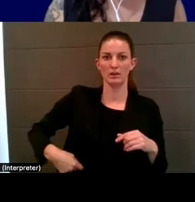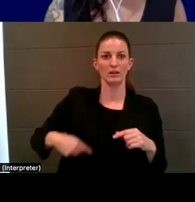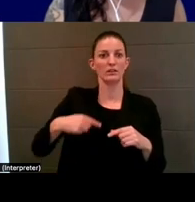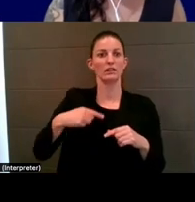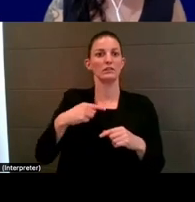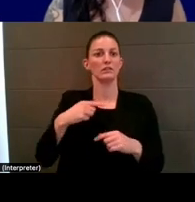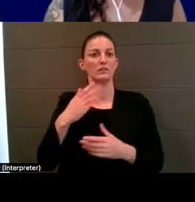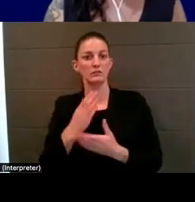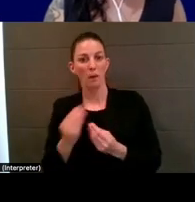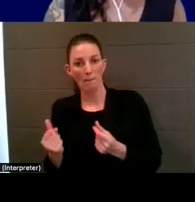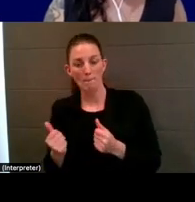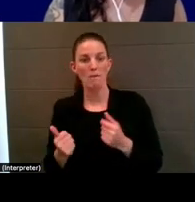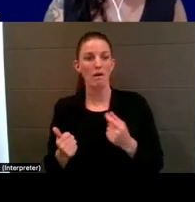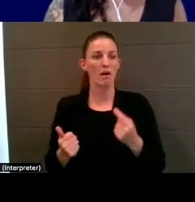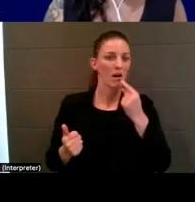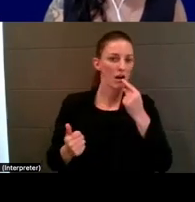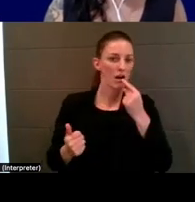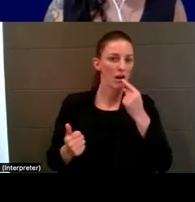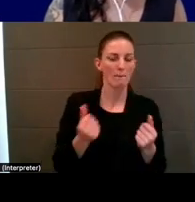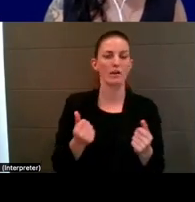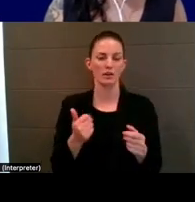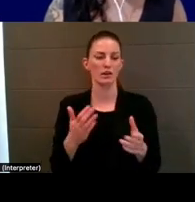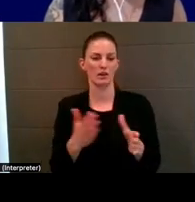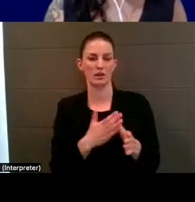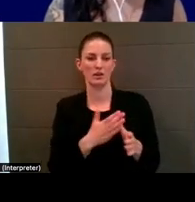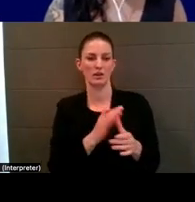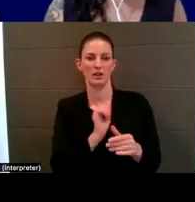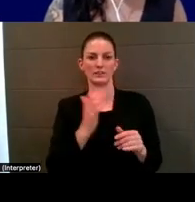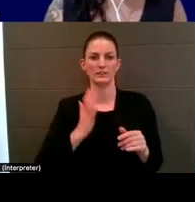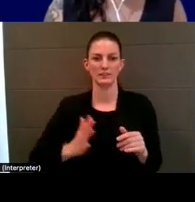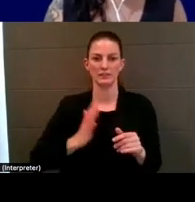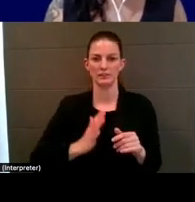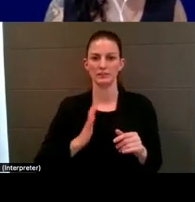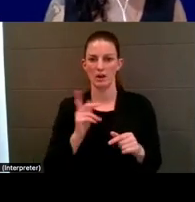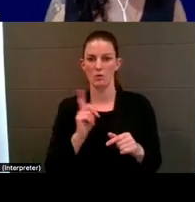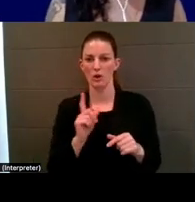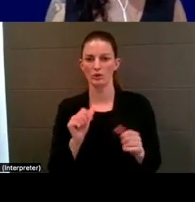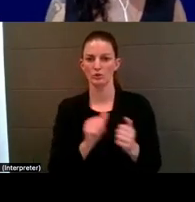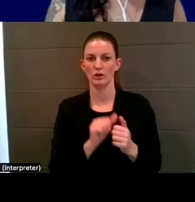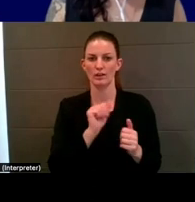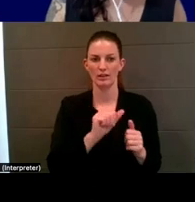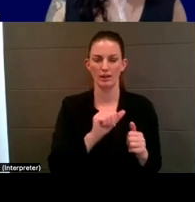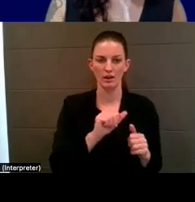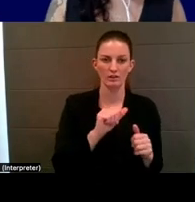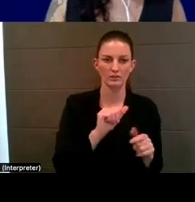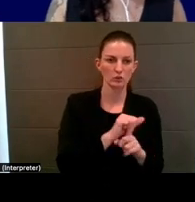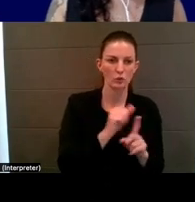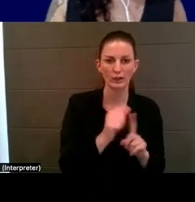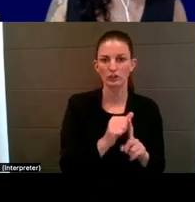social situation and their child and the family's values and needs as well.